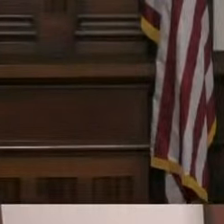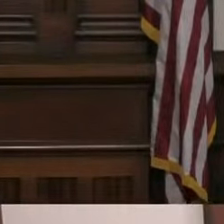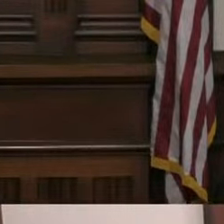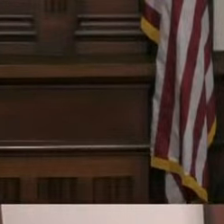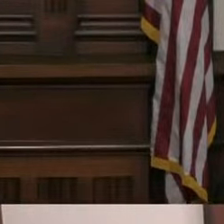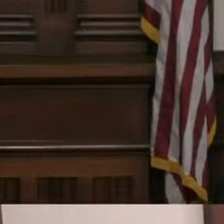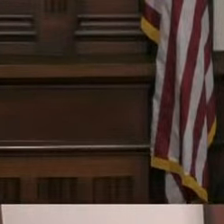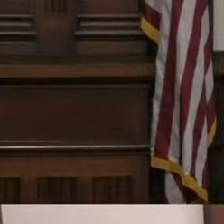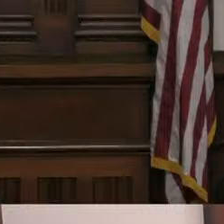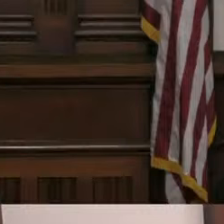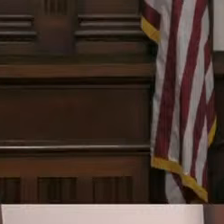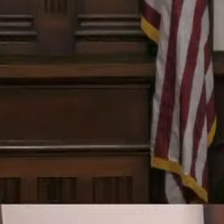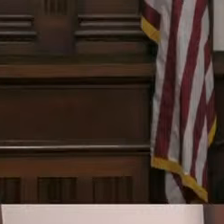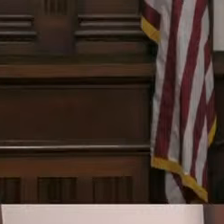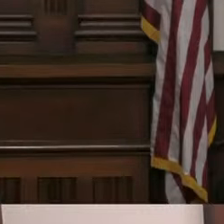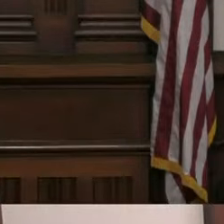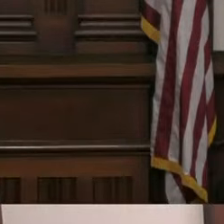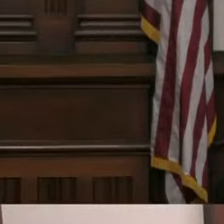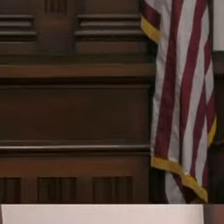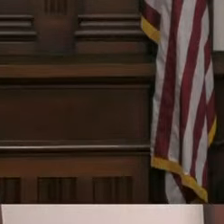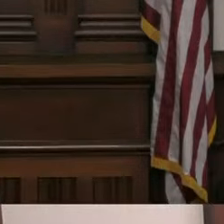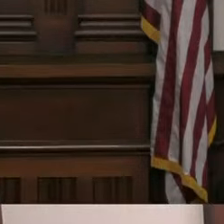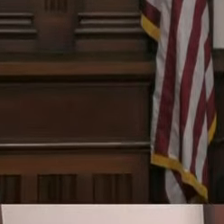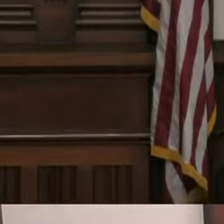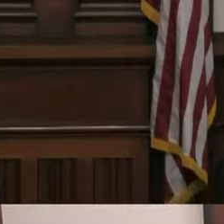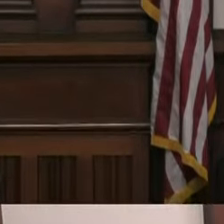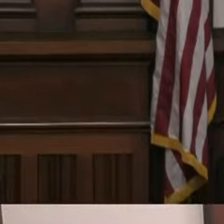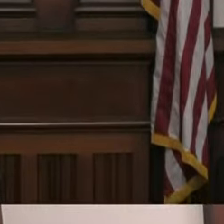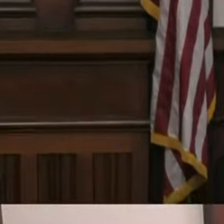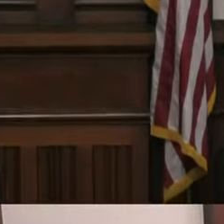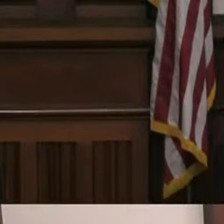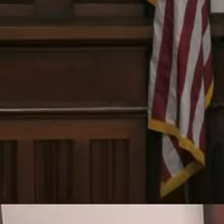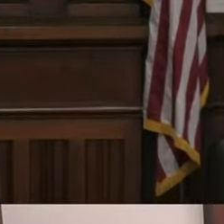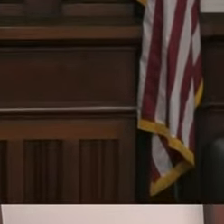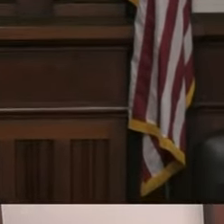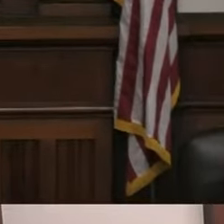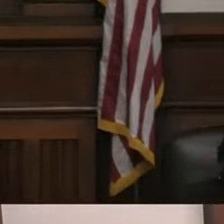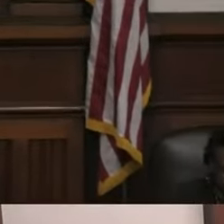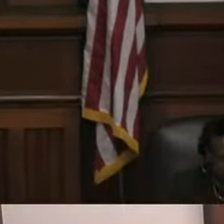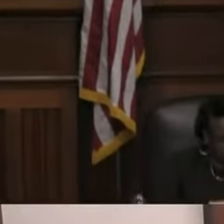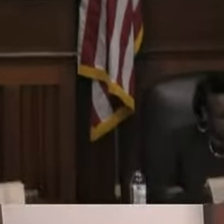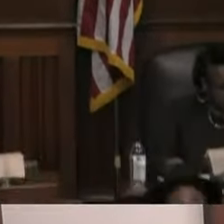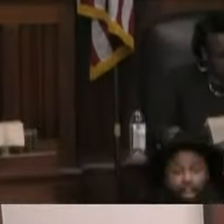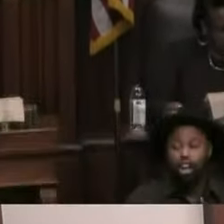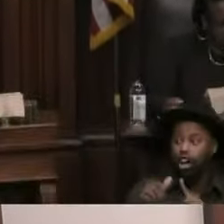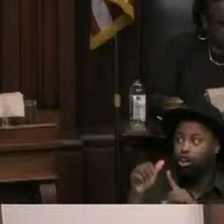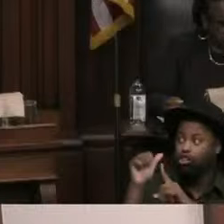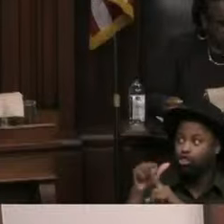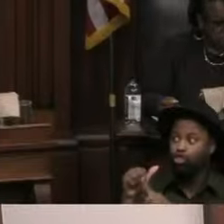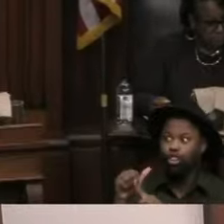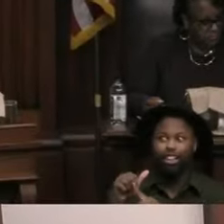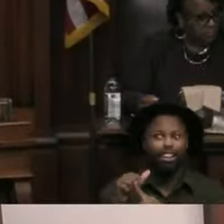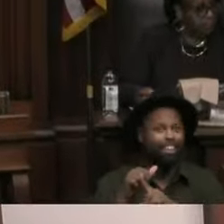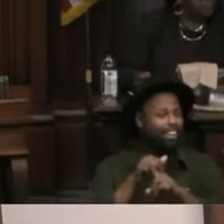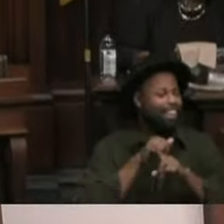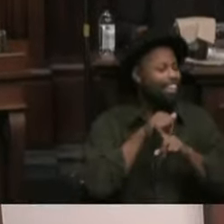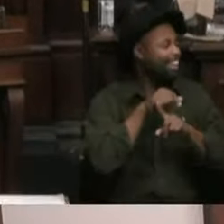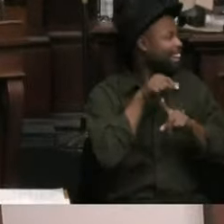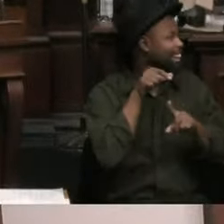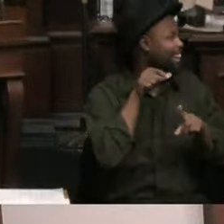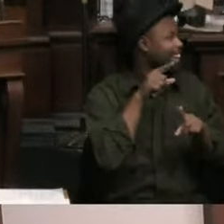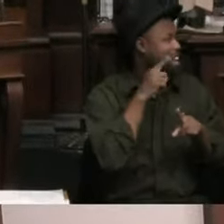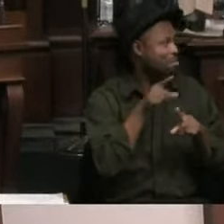So part of moving back to the dais was to trick Jose into Councilmember Pio, but we are